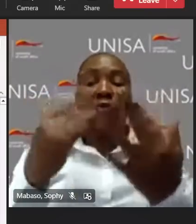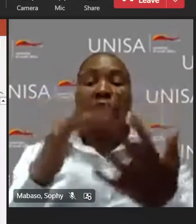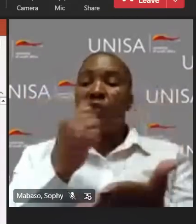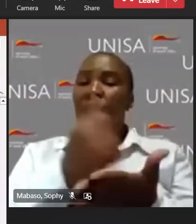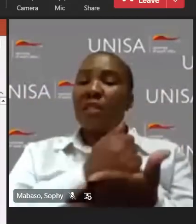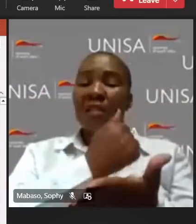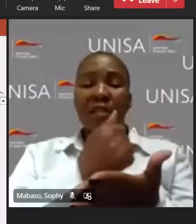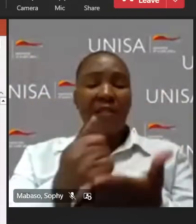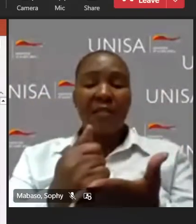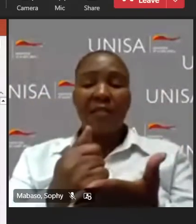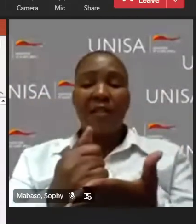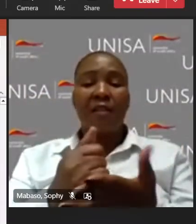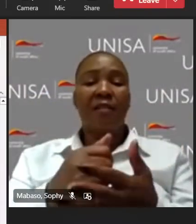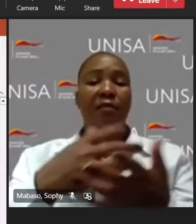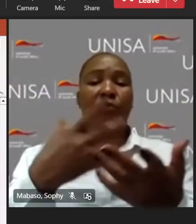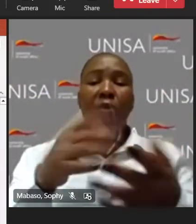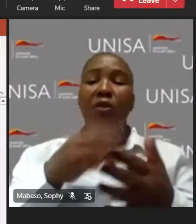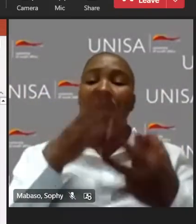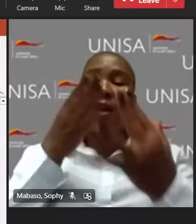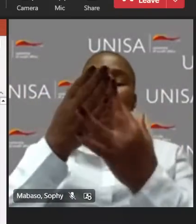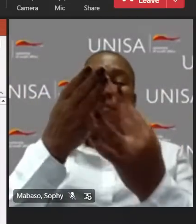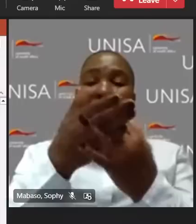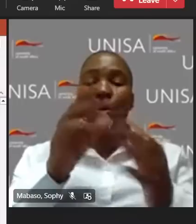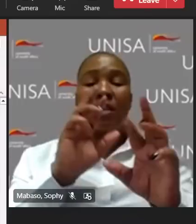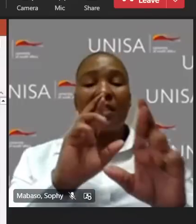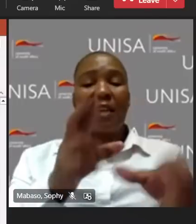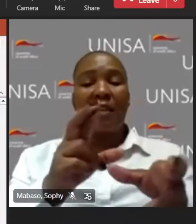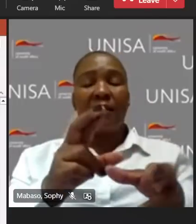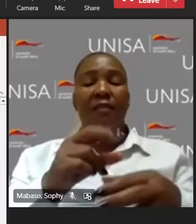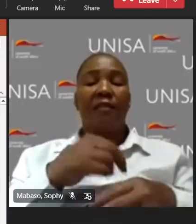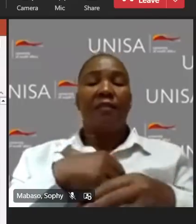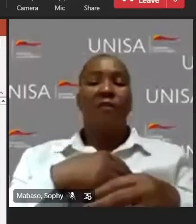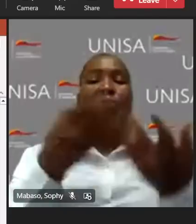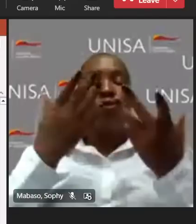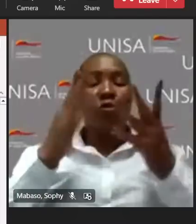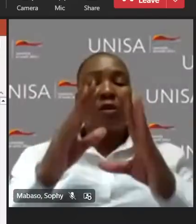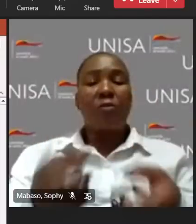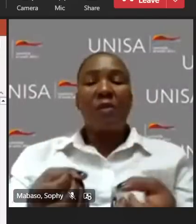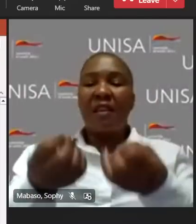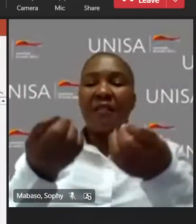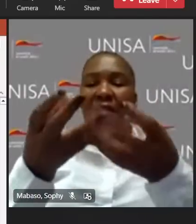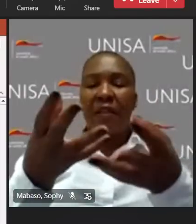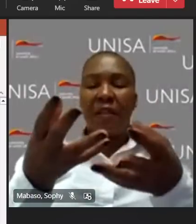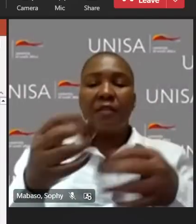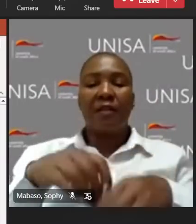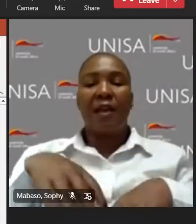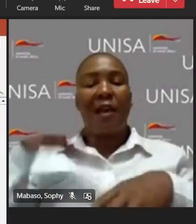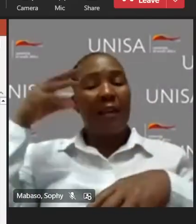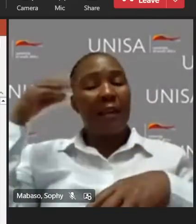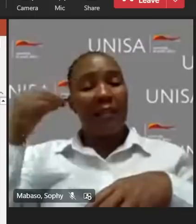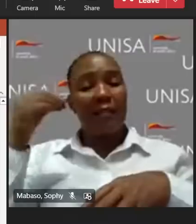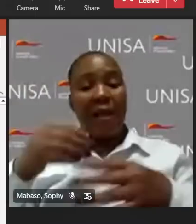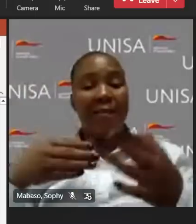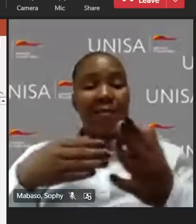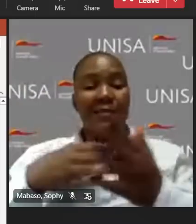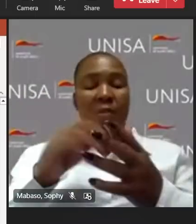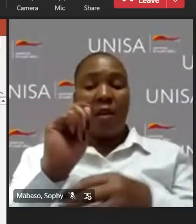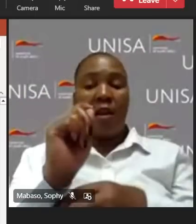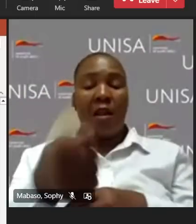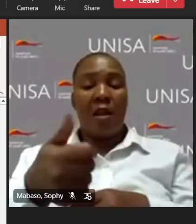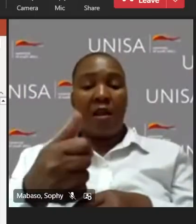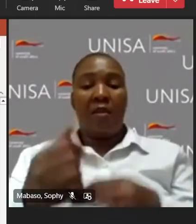to academic record results, and the student will not even graduate until the account